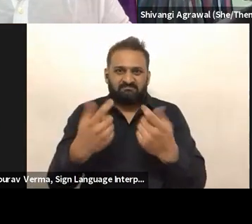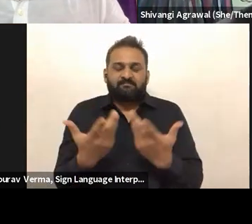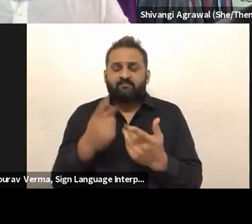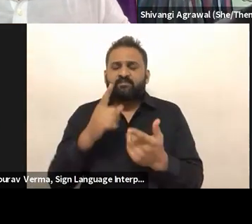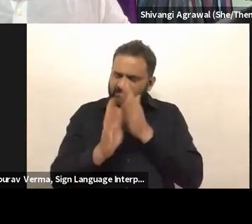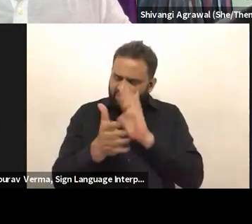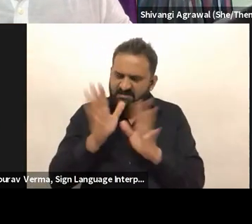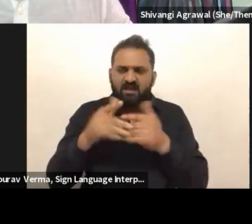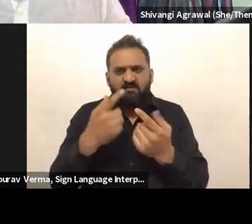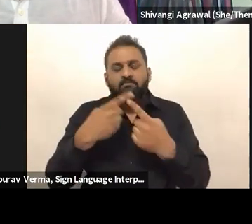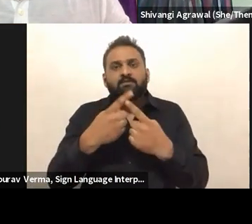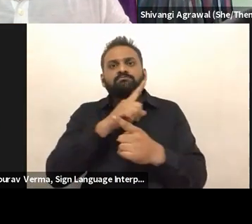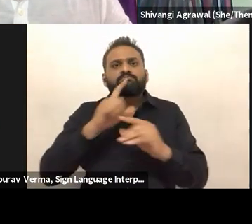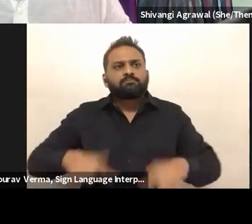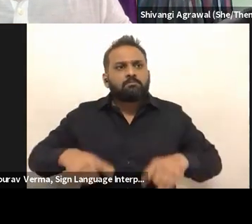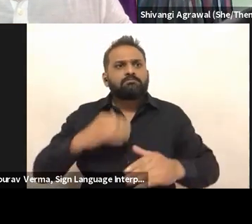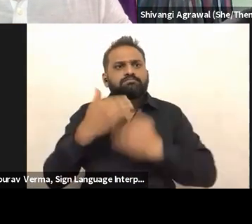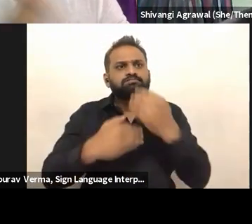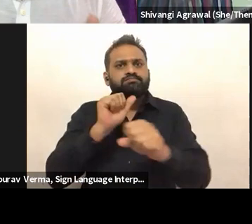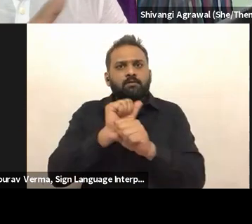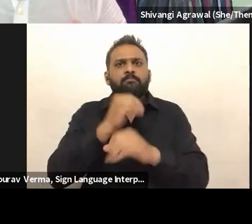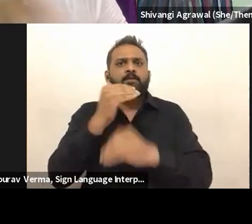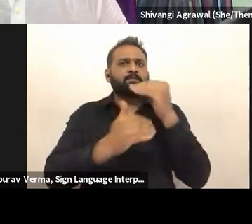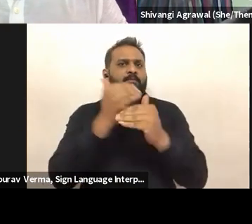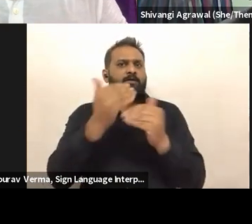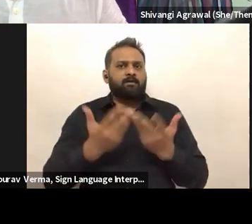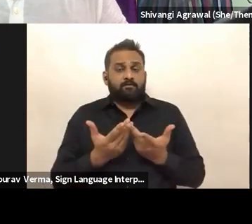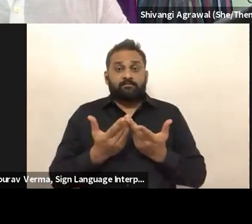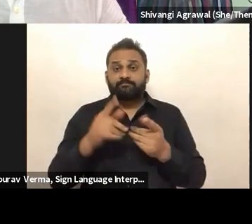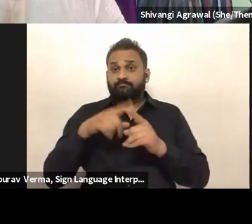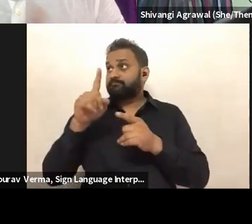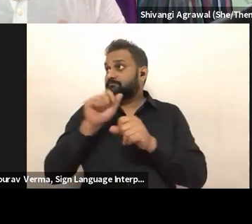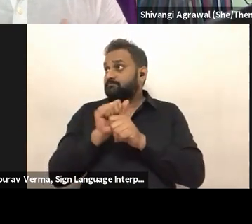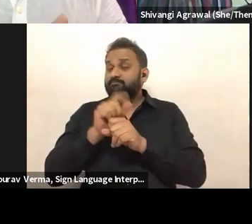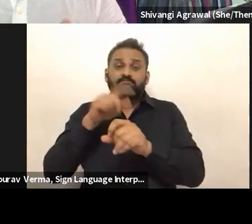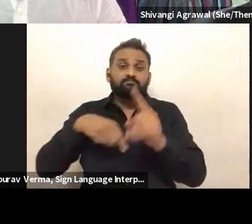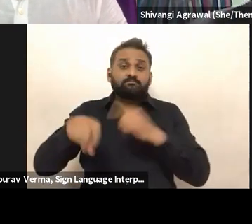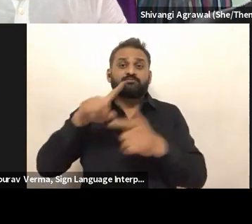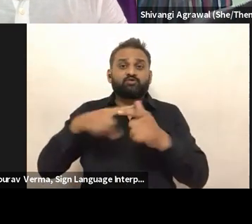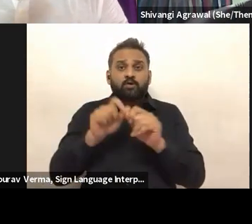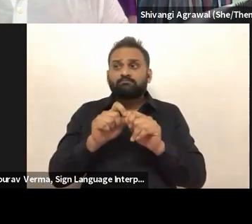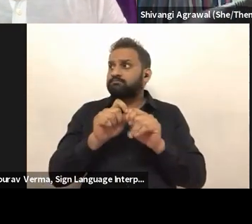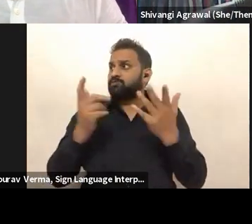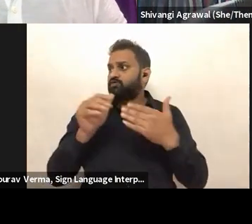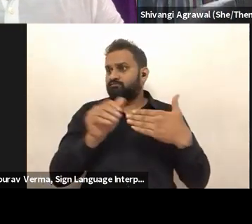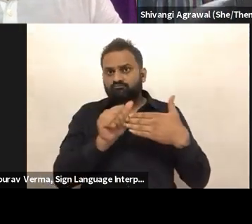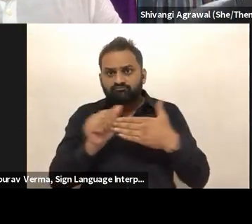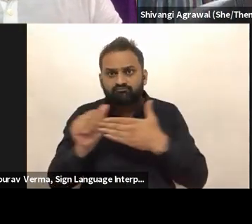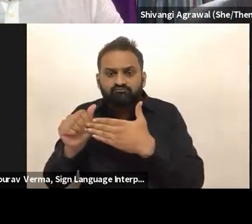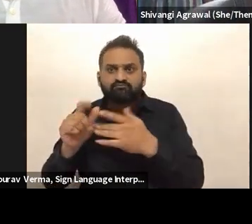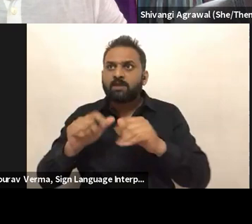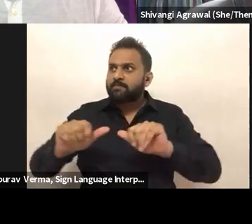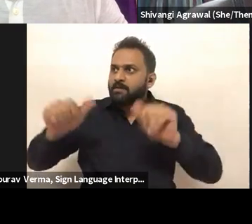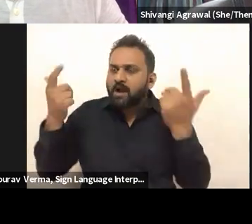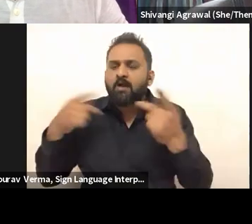career progression of an individual, the entire employee life cycle, the mentoring part, the succession plans, etc.,